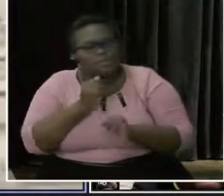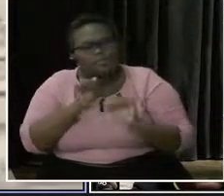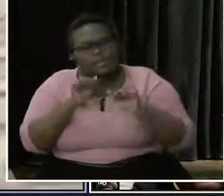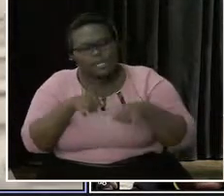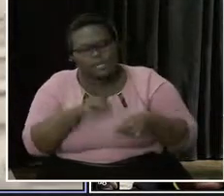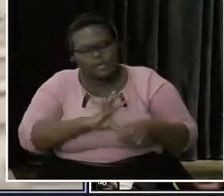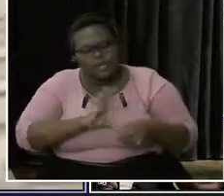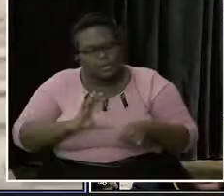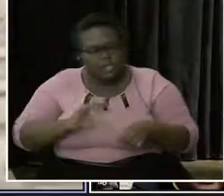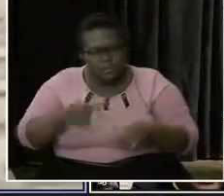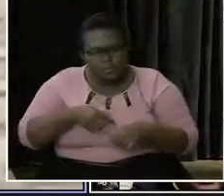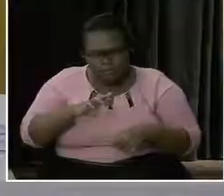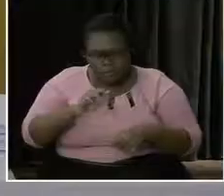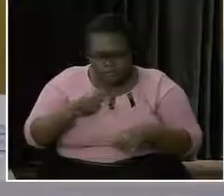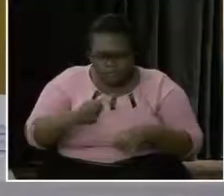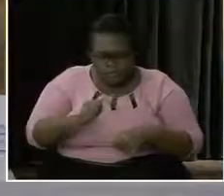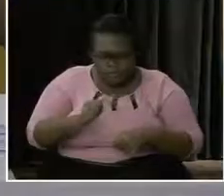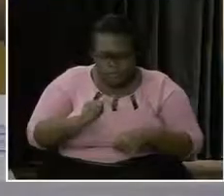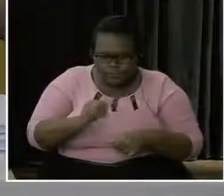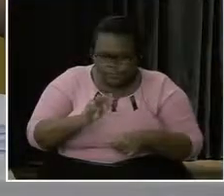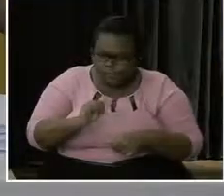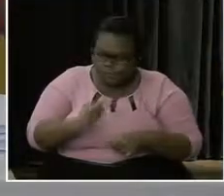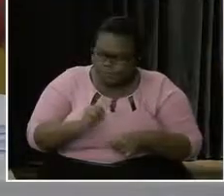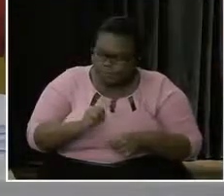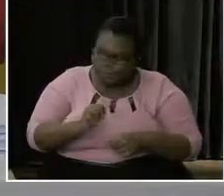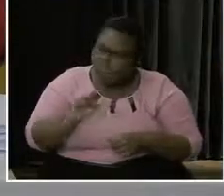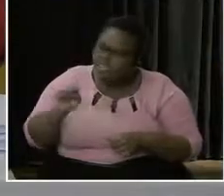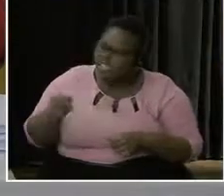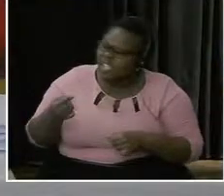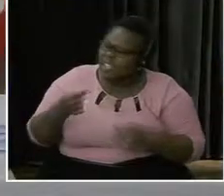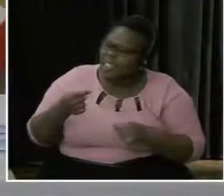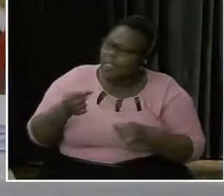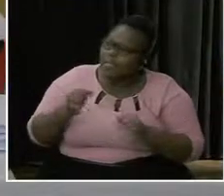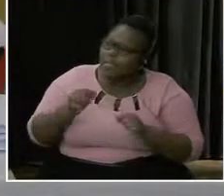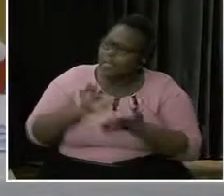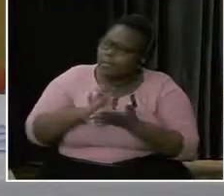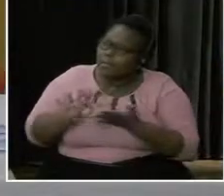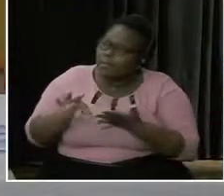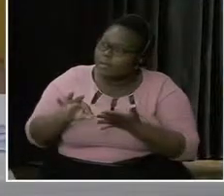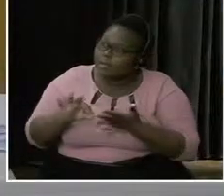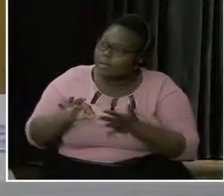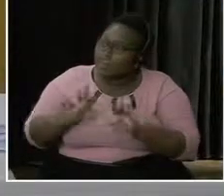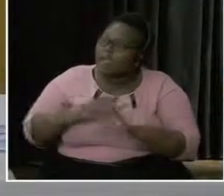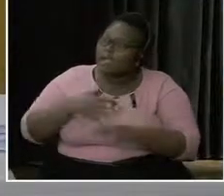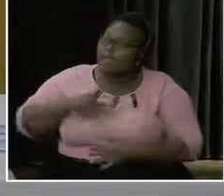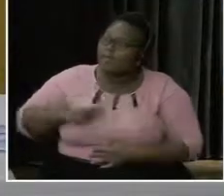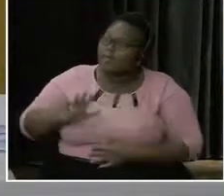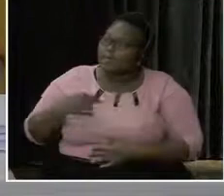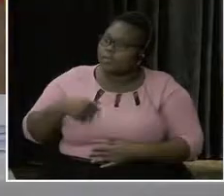Councillor Graham. And the other plan here is not to allow me to speak.